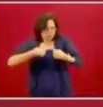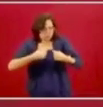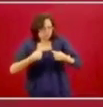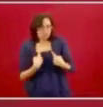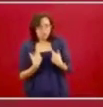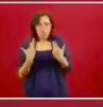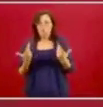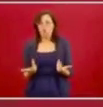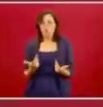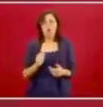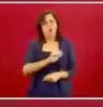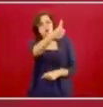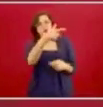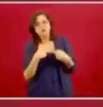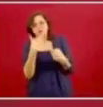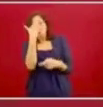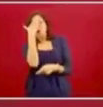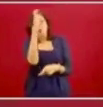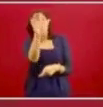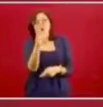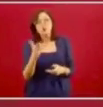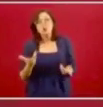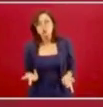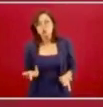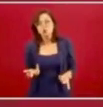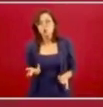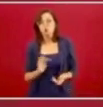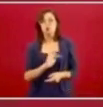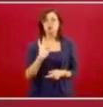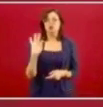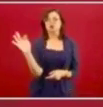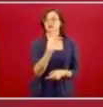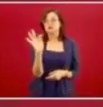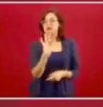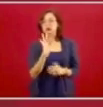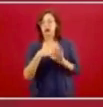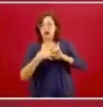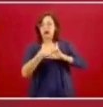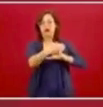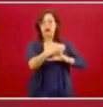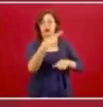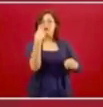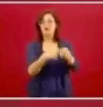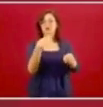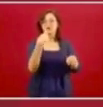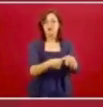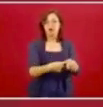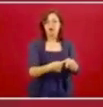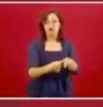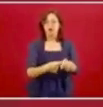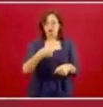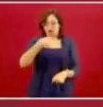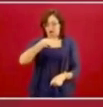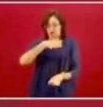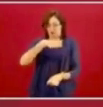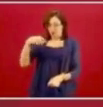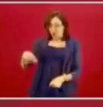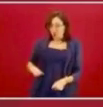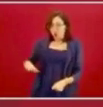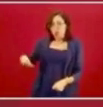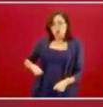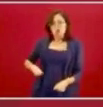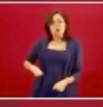loved one. Think of yourself. Think of a stranger. Think of someone who could become